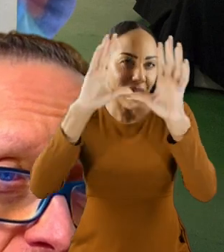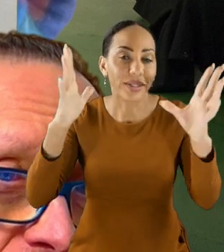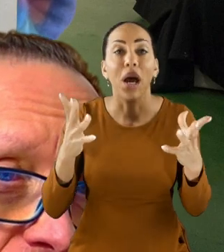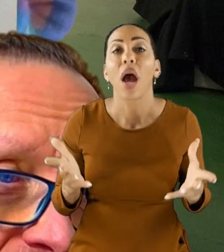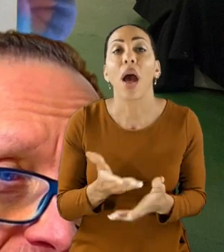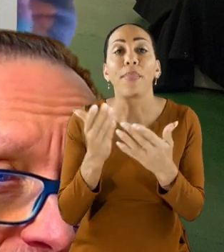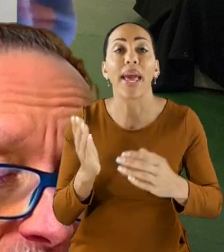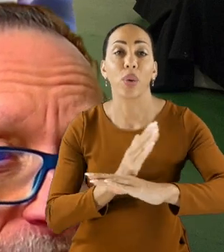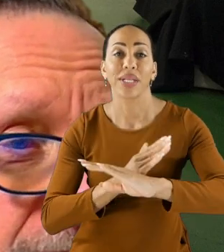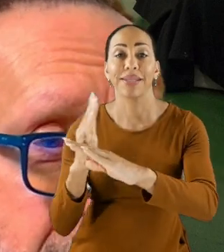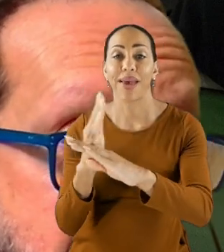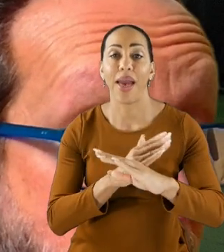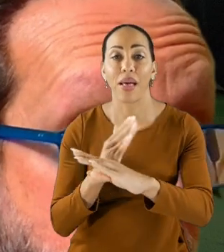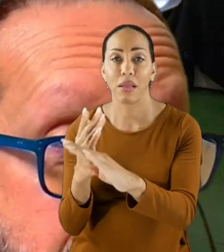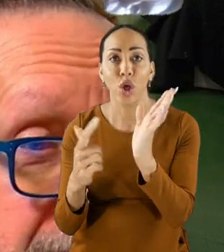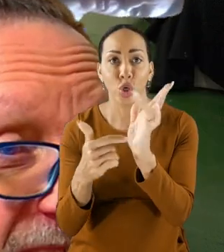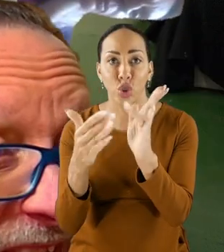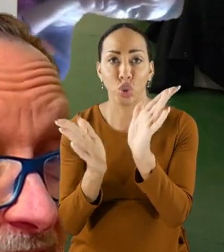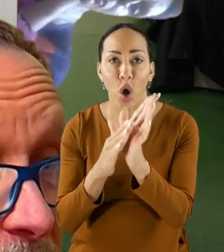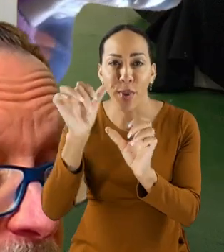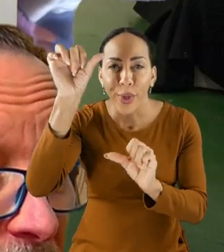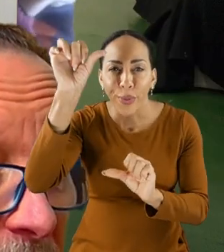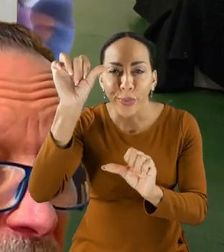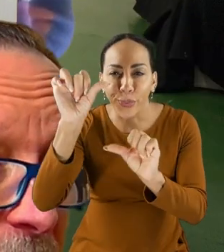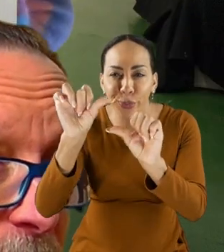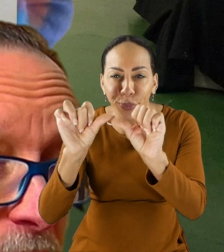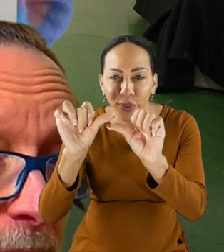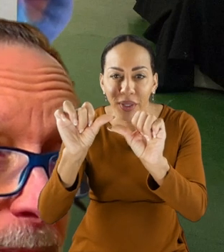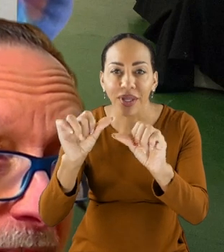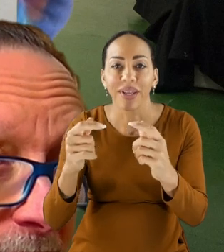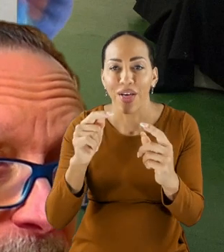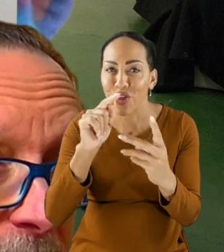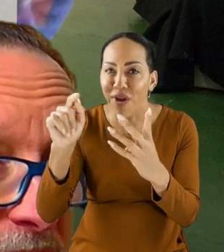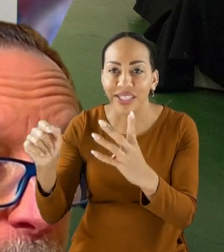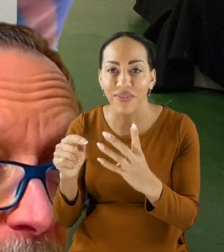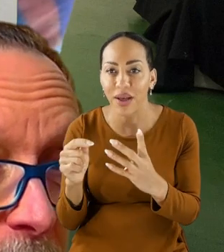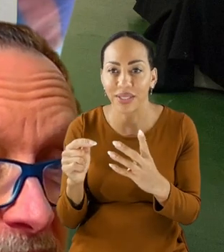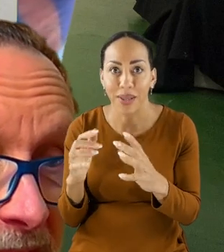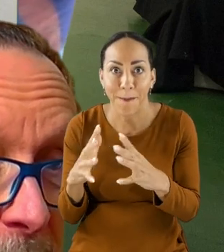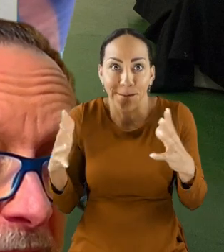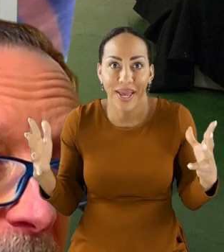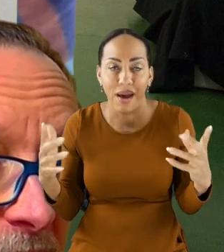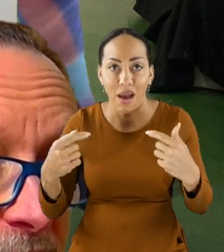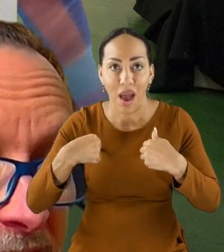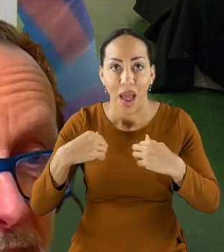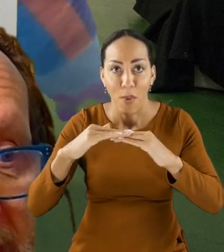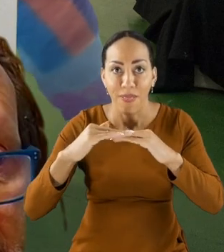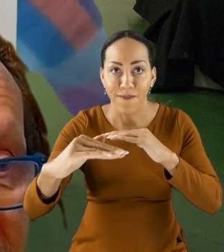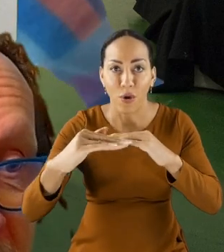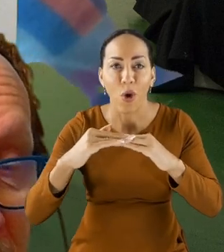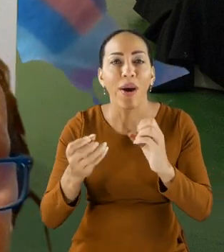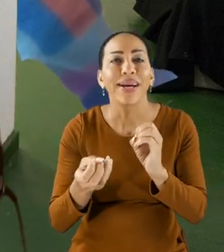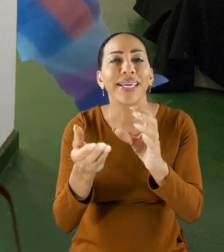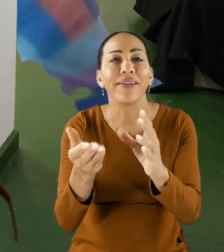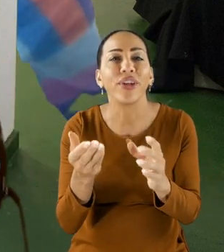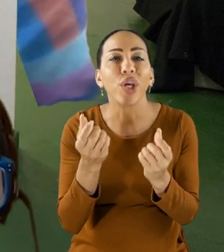in and out from these things. So just to give you an idea, and of course I'm playing with scale. So Tom at the back there is very small, of course, because he's in the background, and the rest of us are a bit bigger,